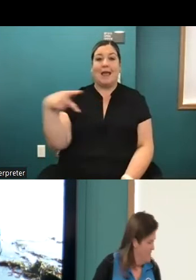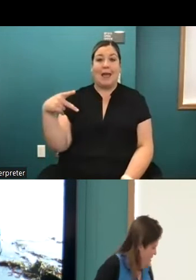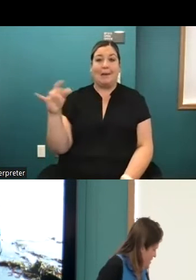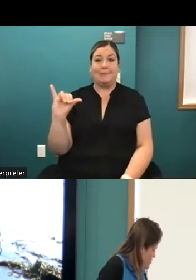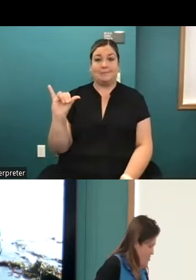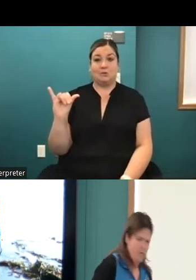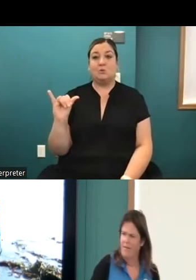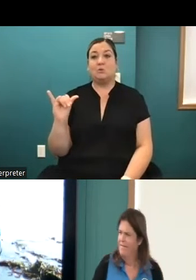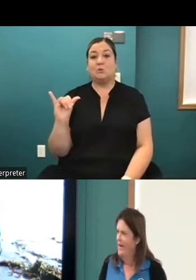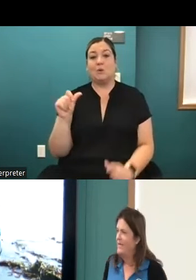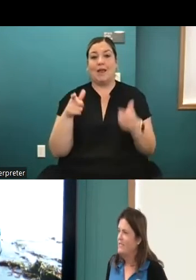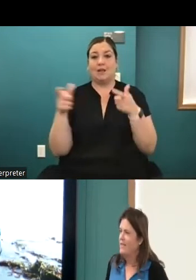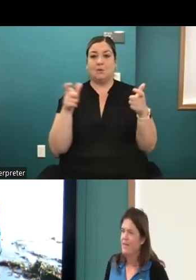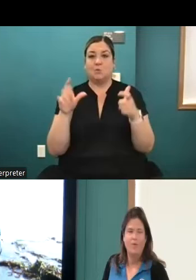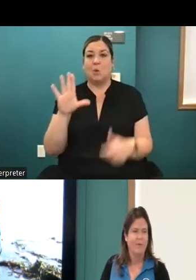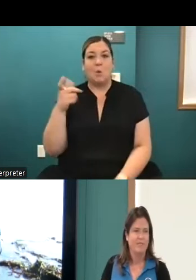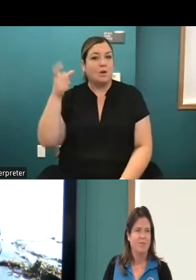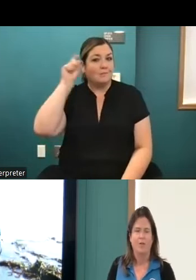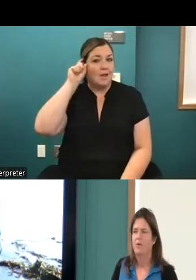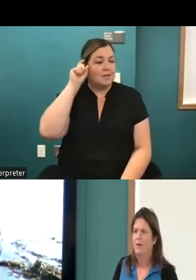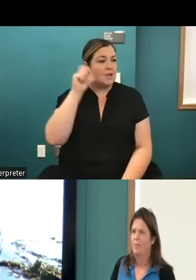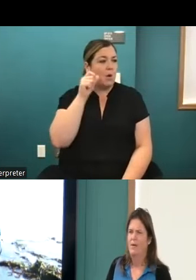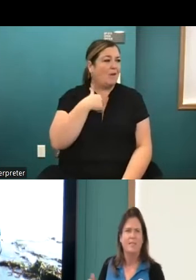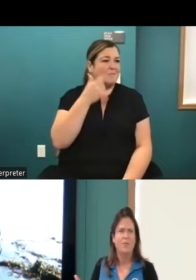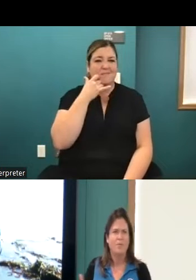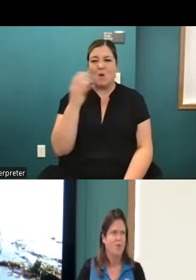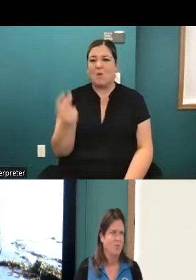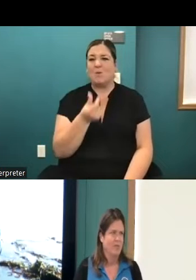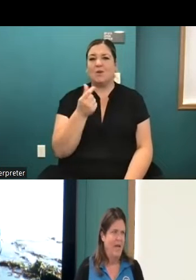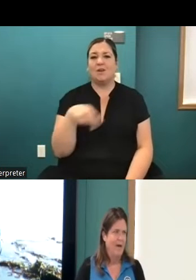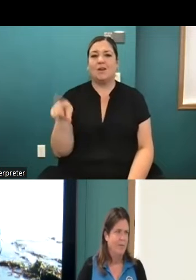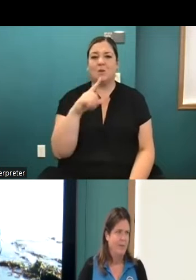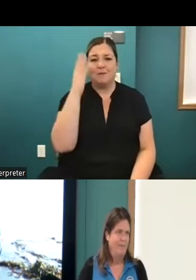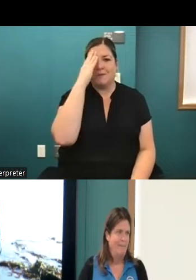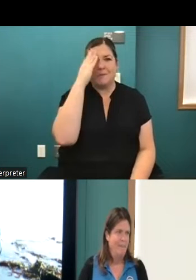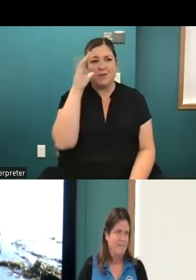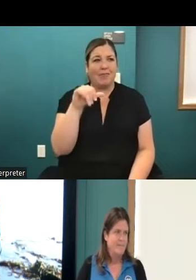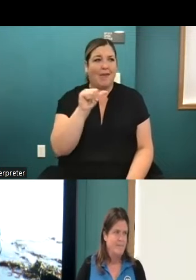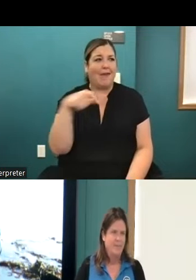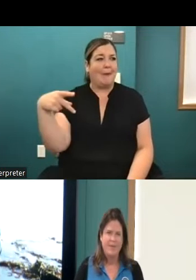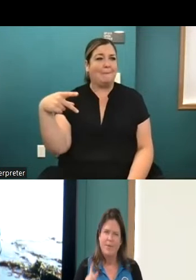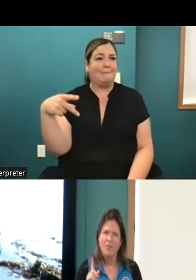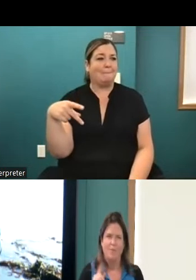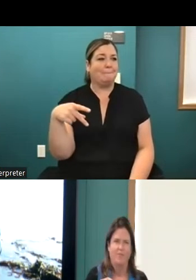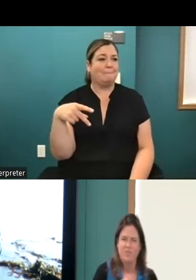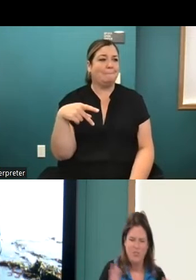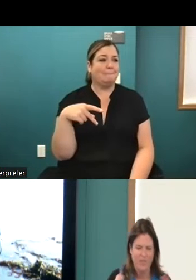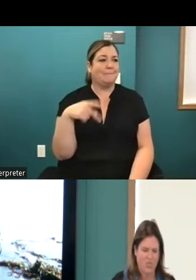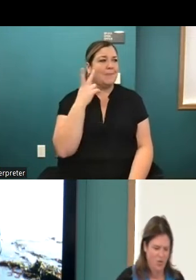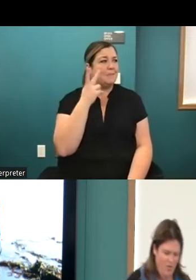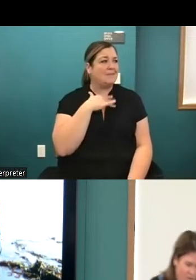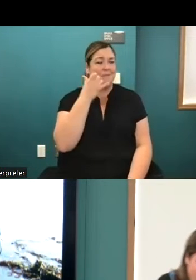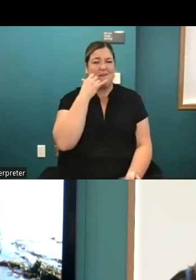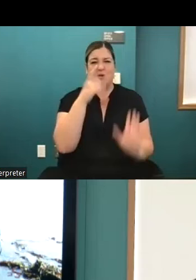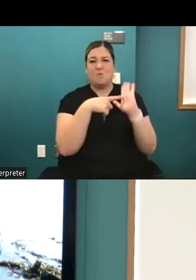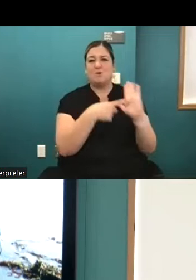to control your device, and I don't have my cell phone up here right now, but is anyone familiar with the app? Let me grab my phone just so I can